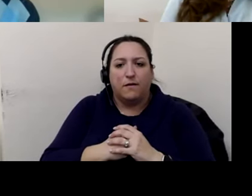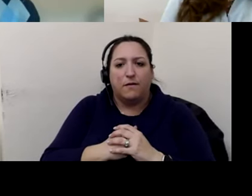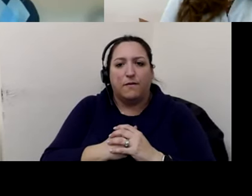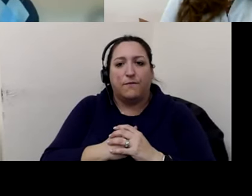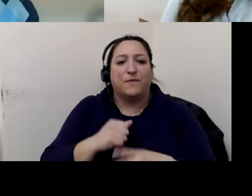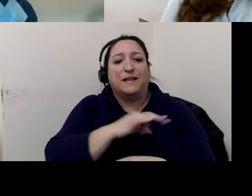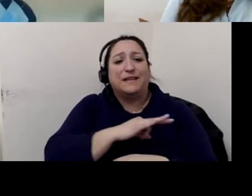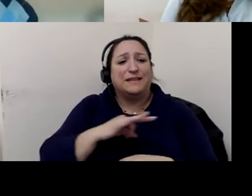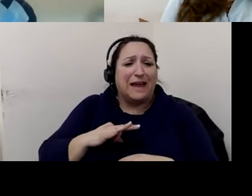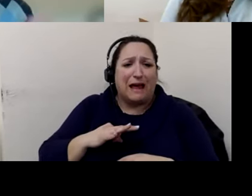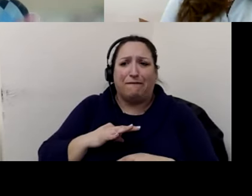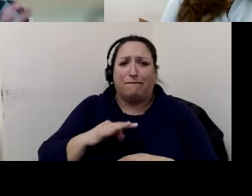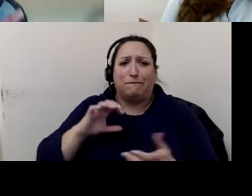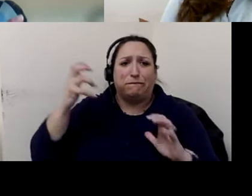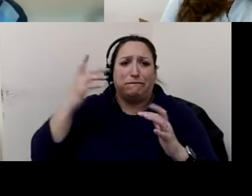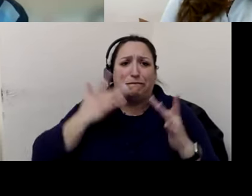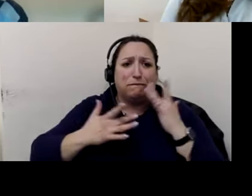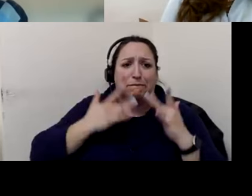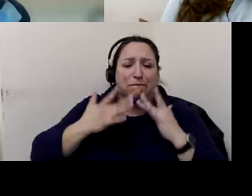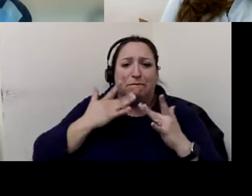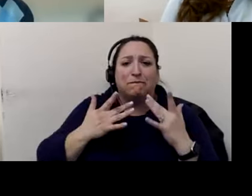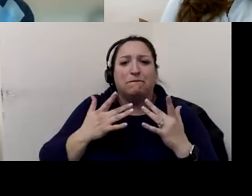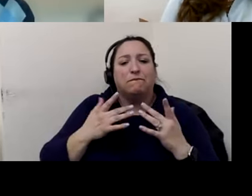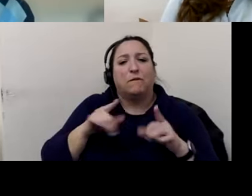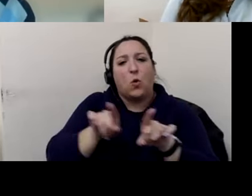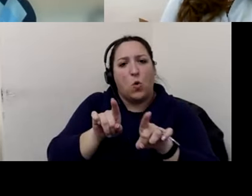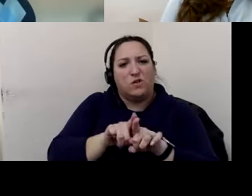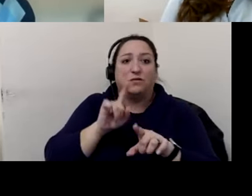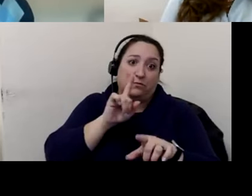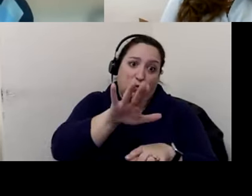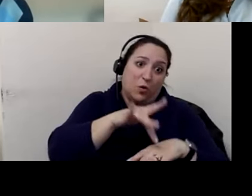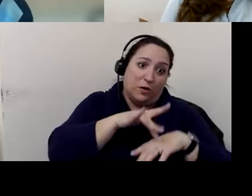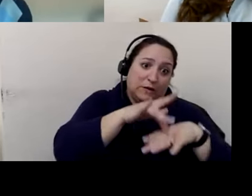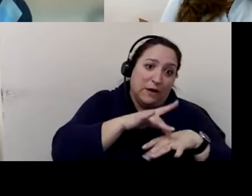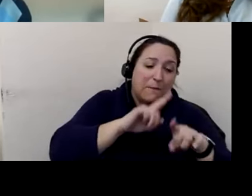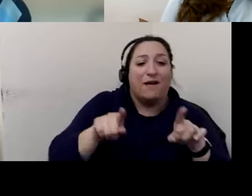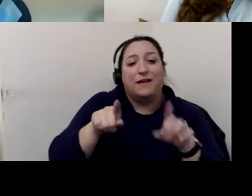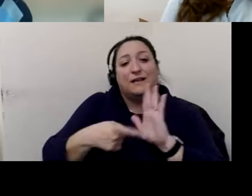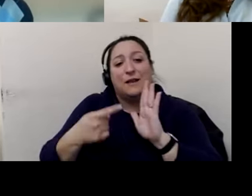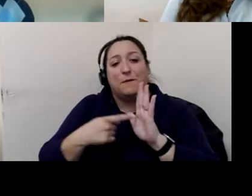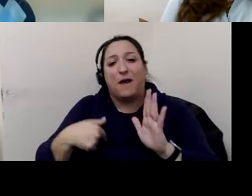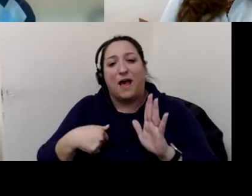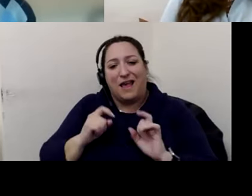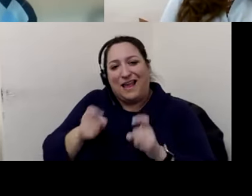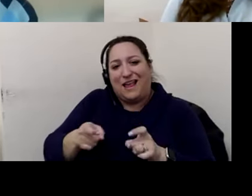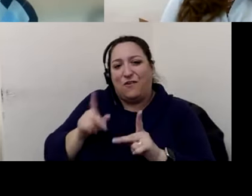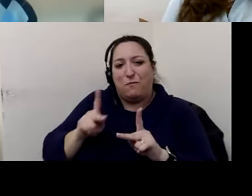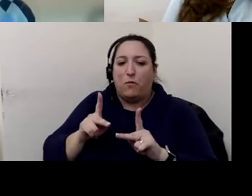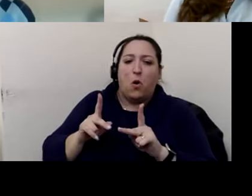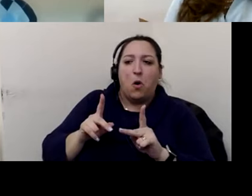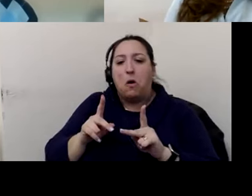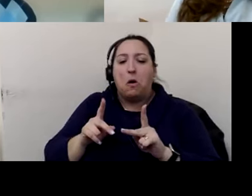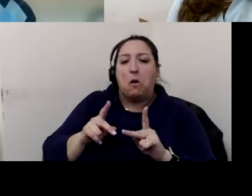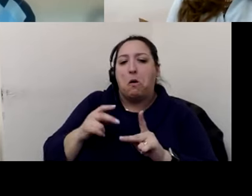Staffing crisis, in addition to being a little obsessive compulsive, sometimes I give people the benefit of the doubt